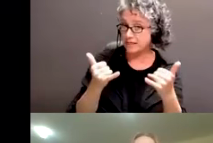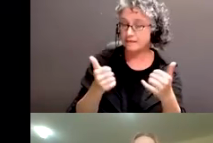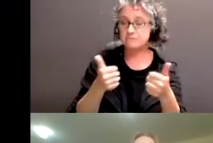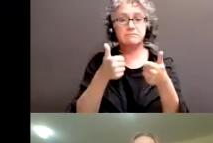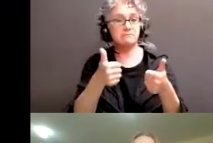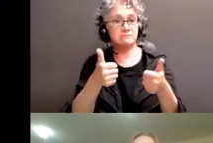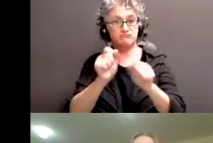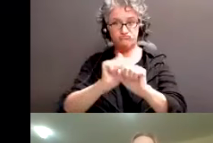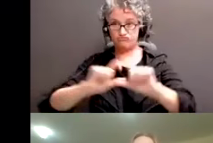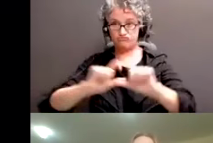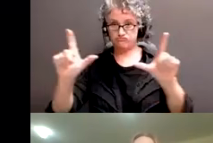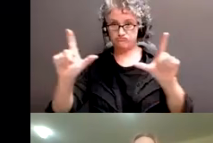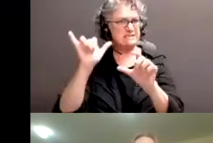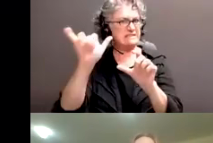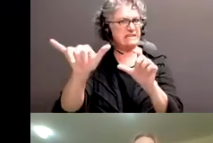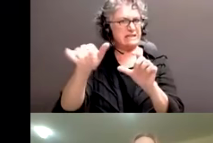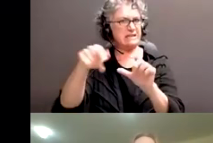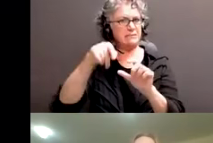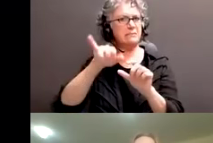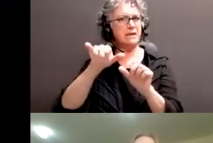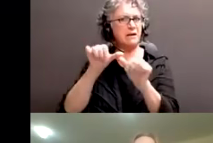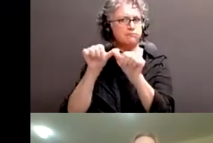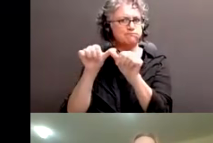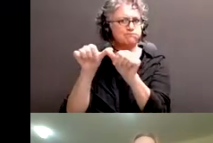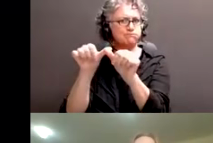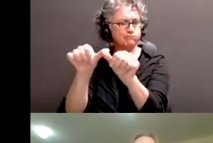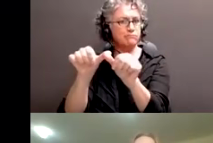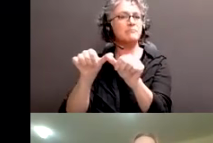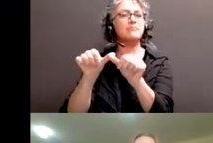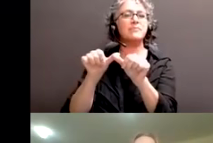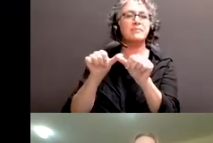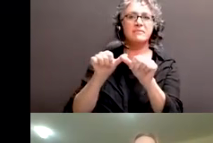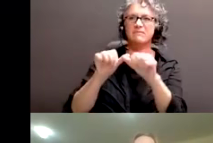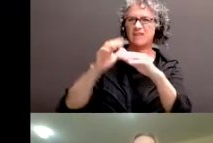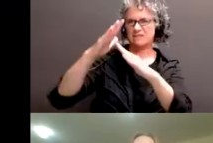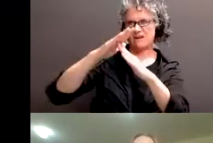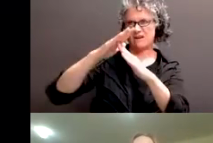the session today. She will be pinned at the top if you would like to make her